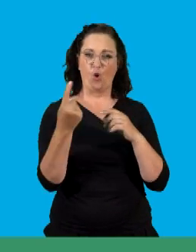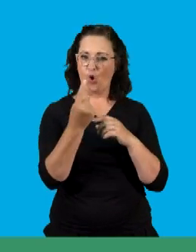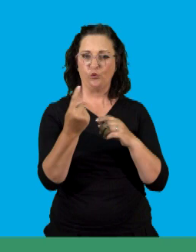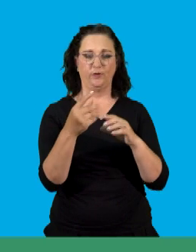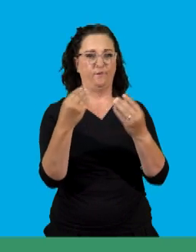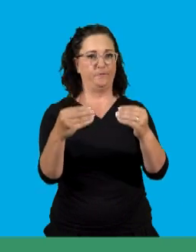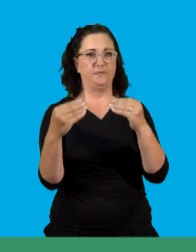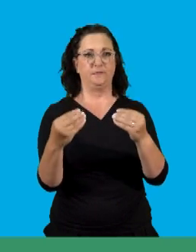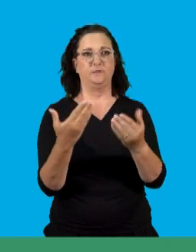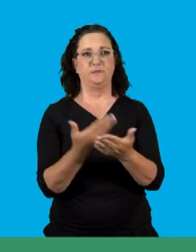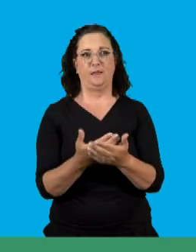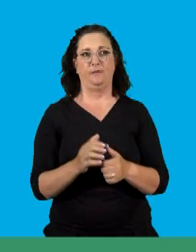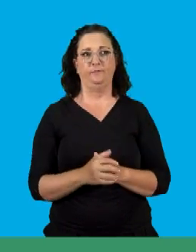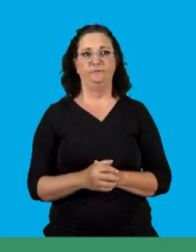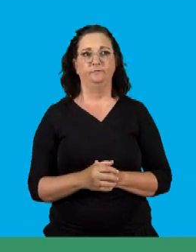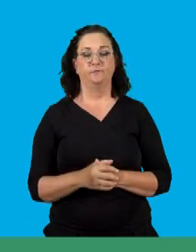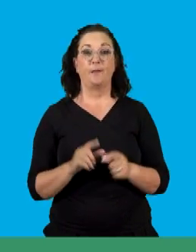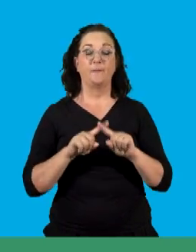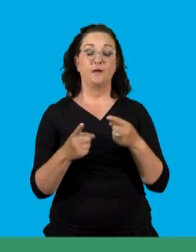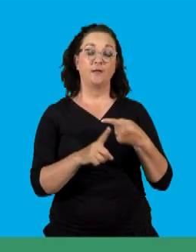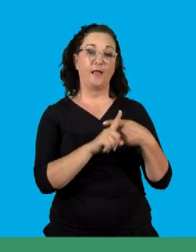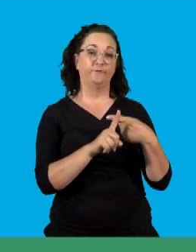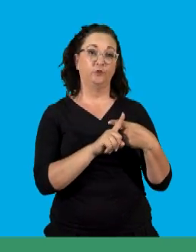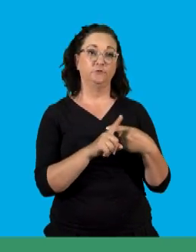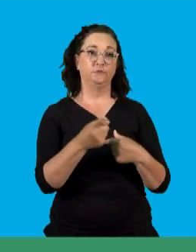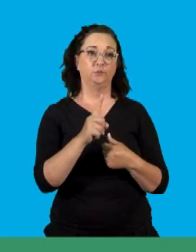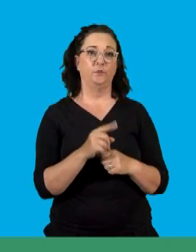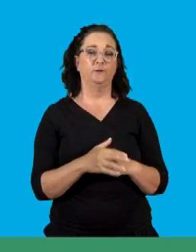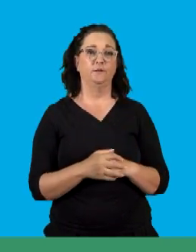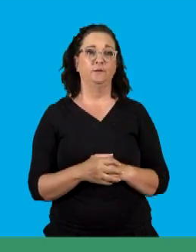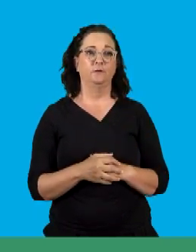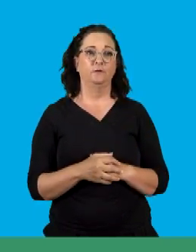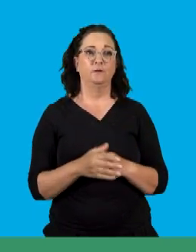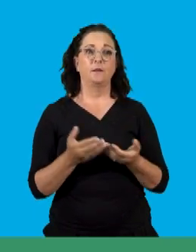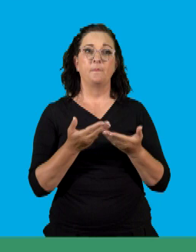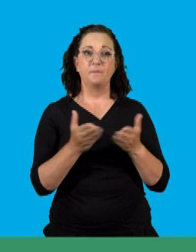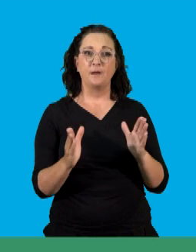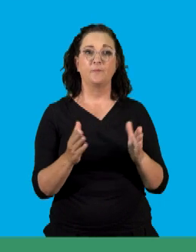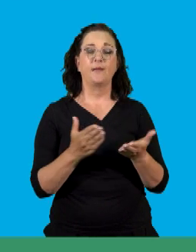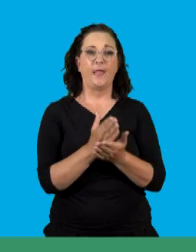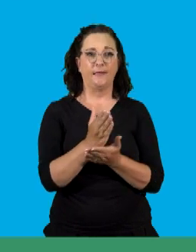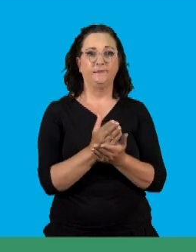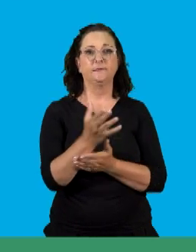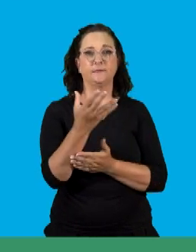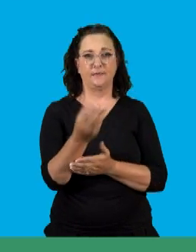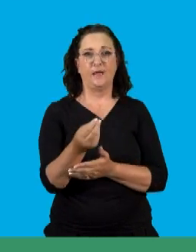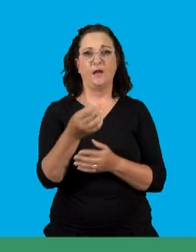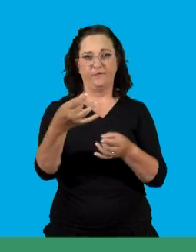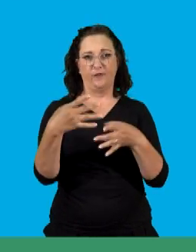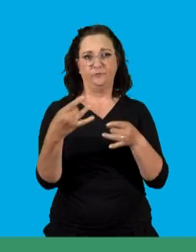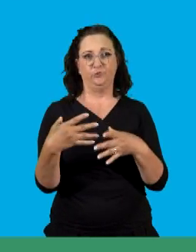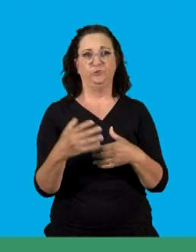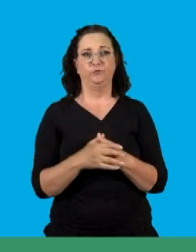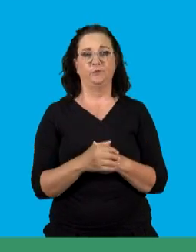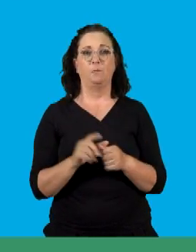again. Then, advantages of a public company. The public has access to information, and this